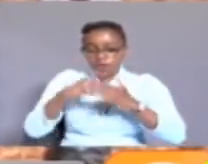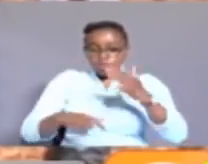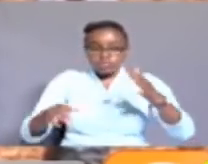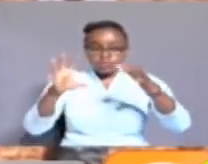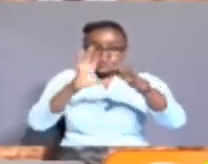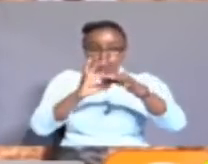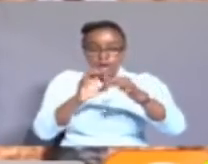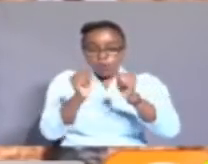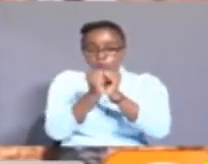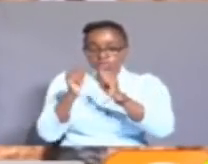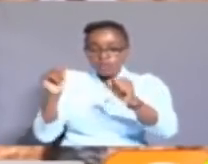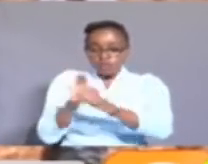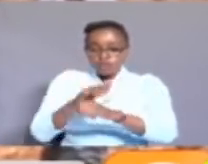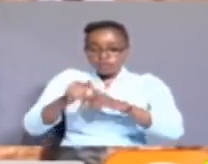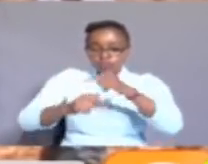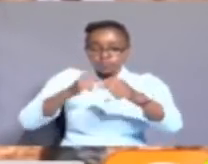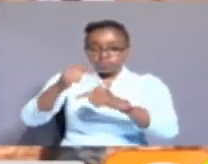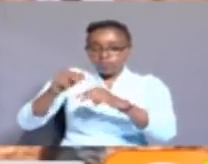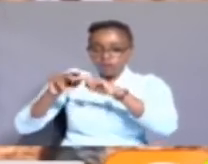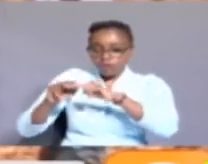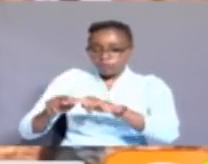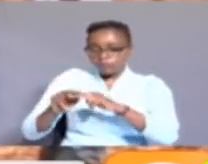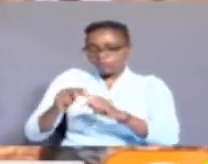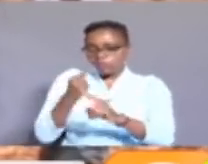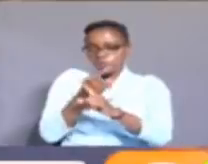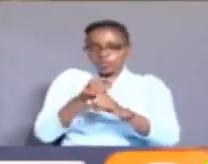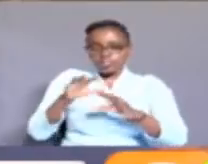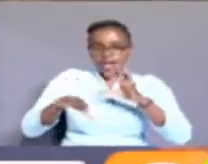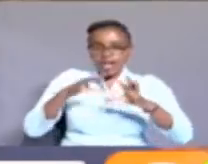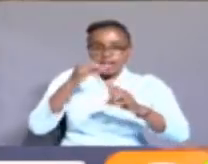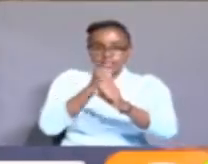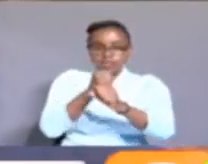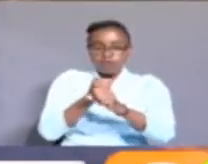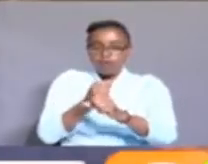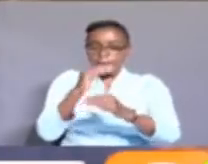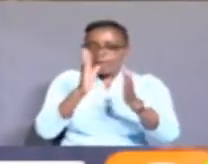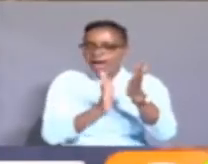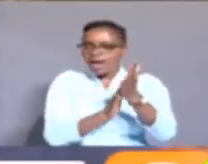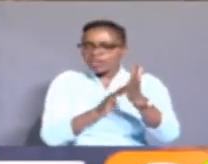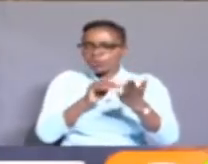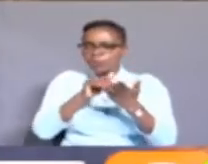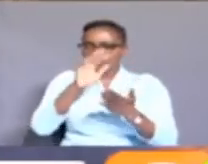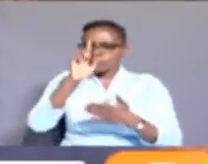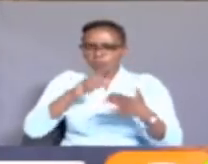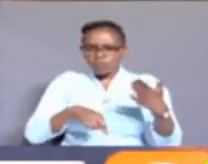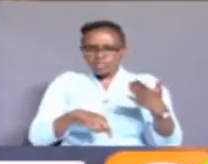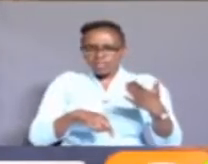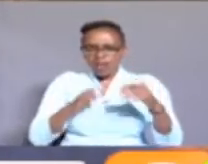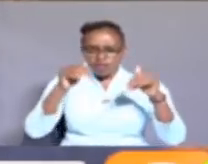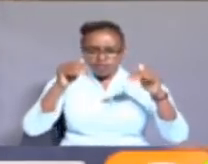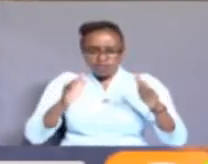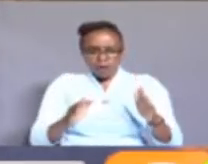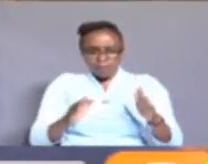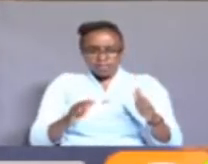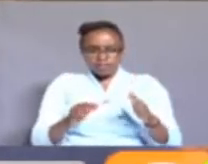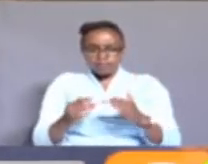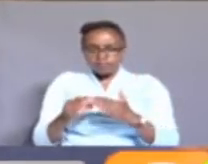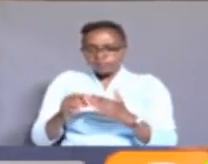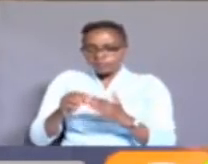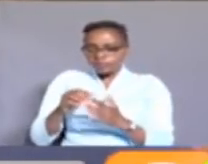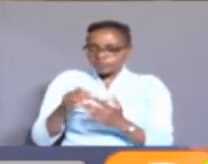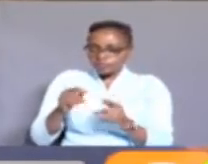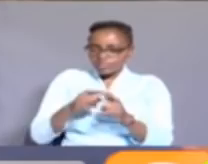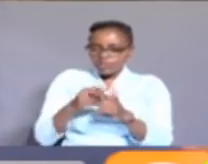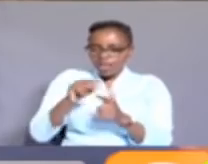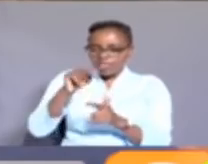the entire process depends on the type of analysis. One I recommend most when a farmer just wants to see the nutrition